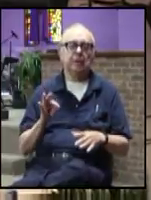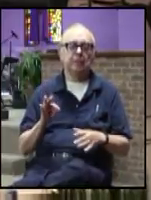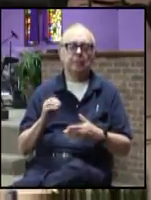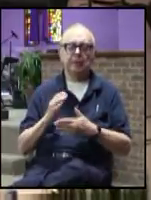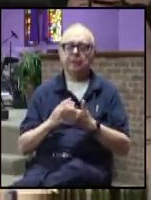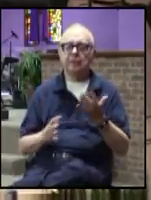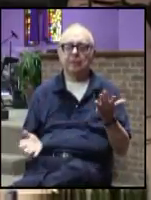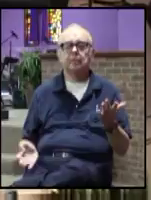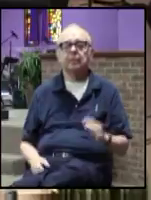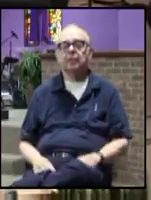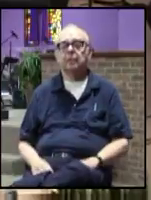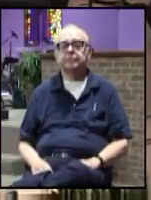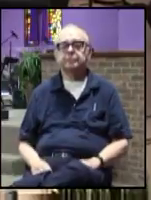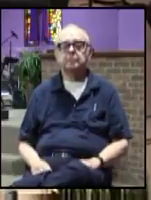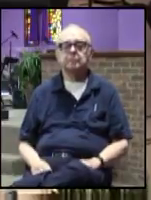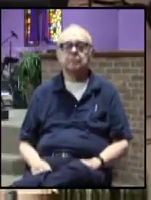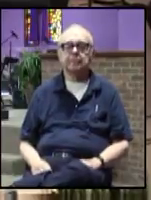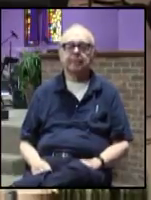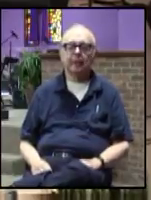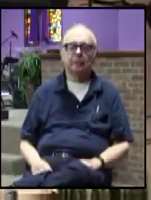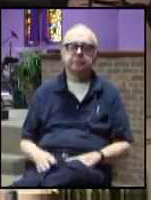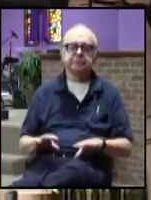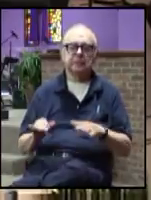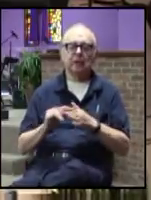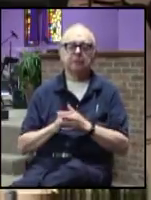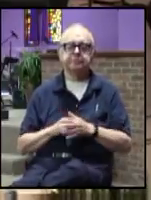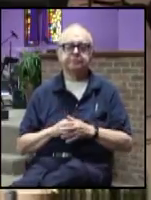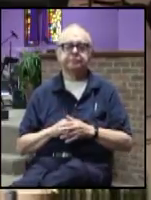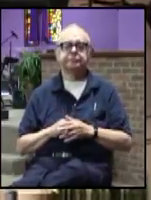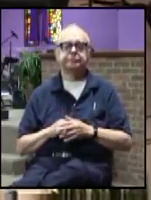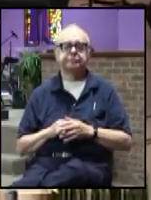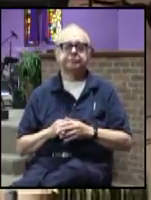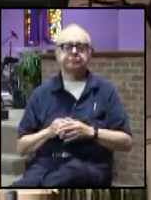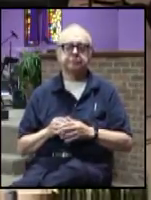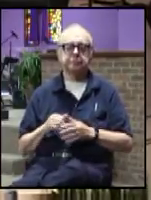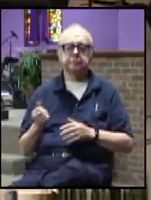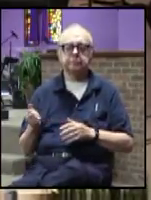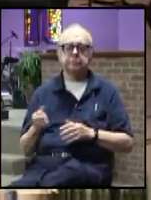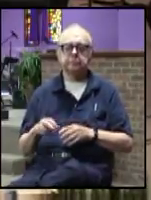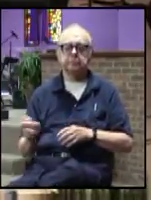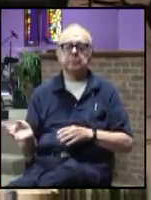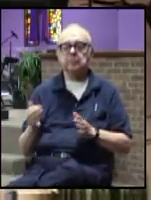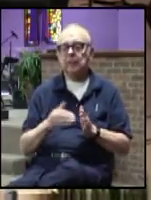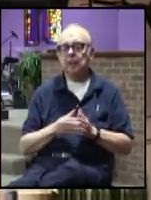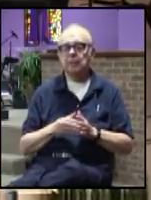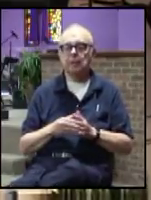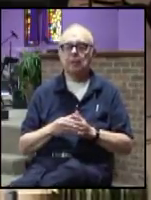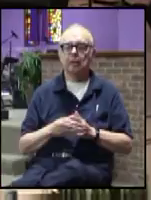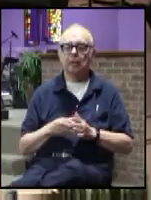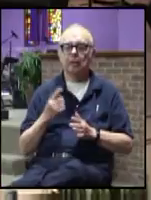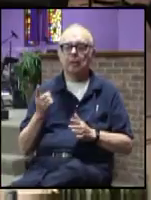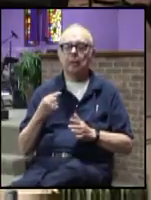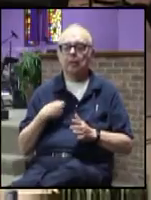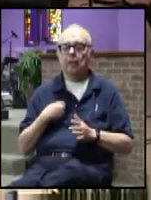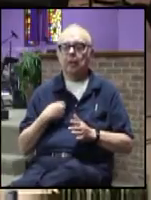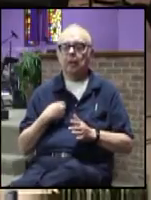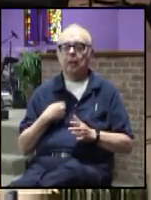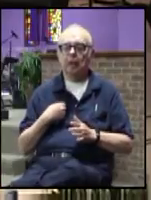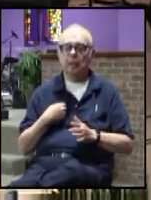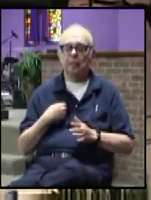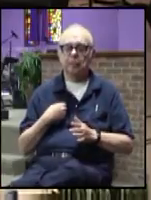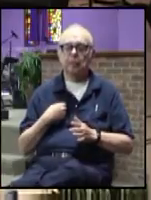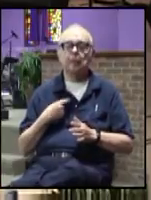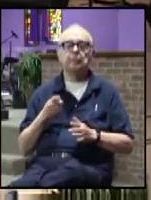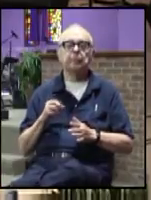left because you have no clue where it's going to. So anyway, they did that. And then I went on another trip and I came back and they thought, okay, we're